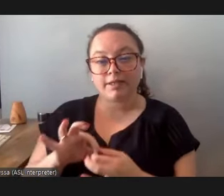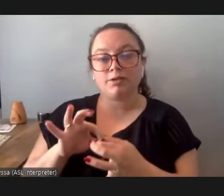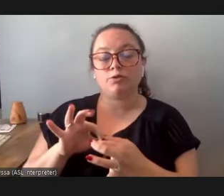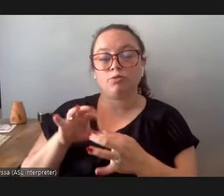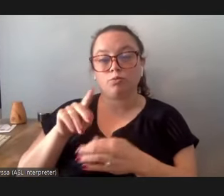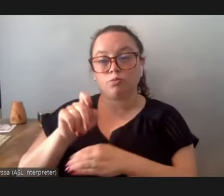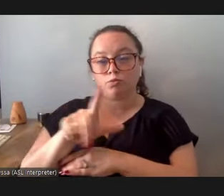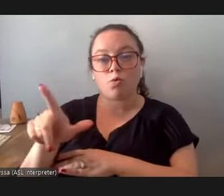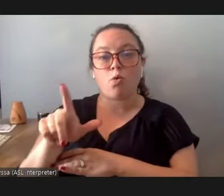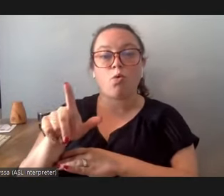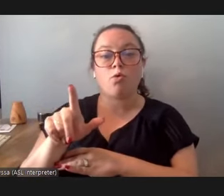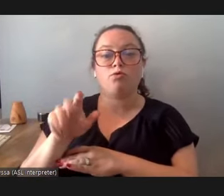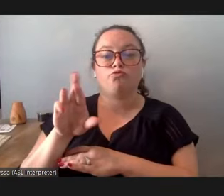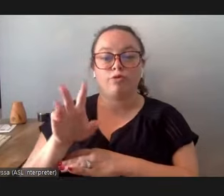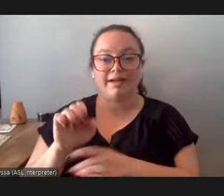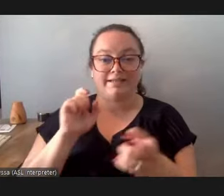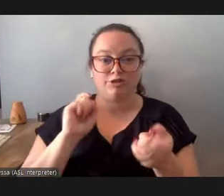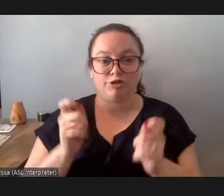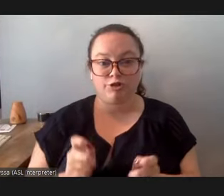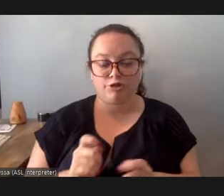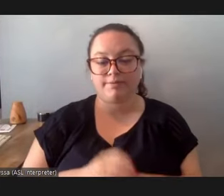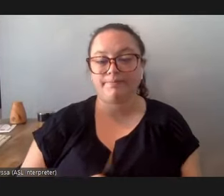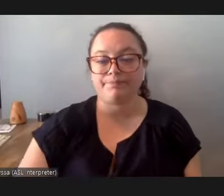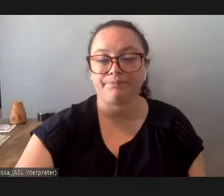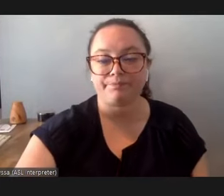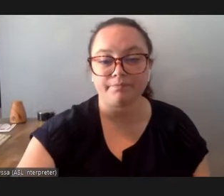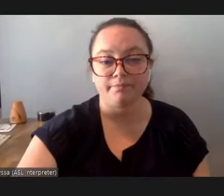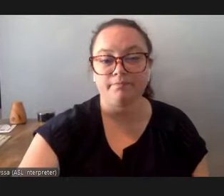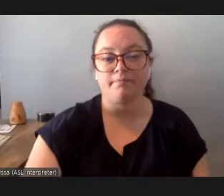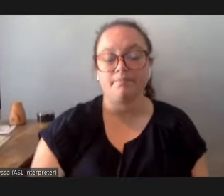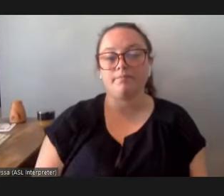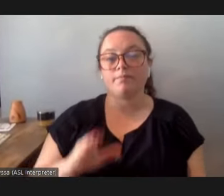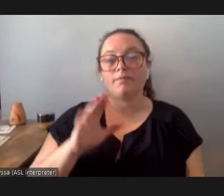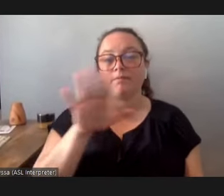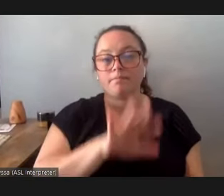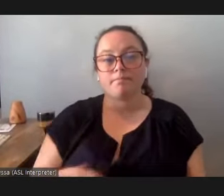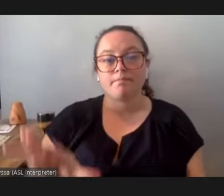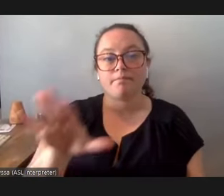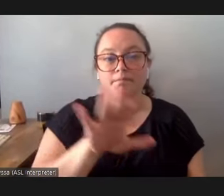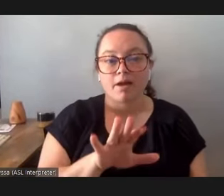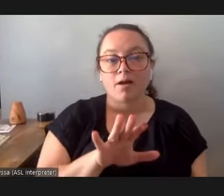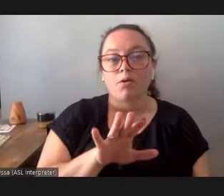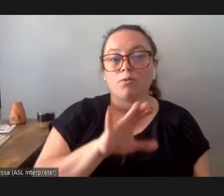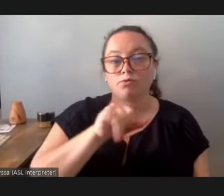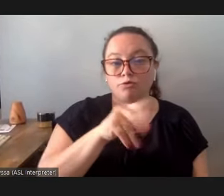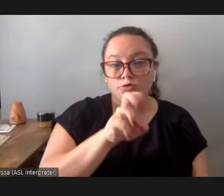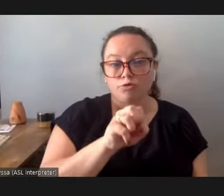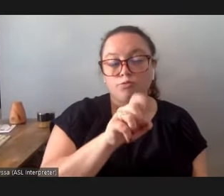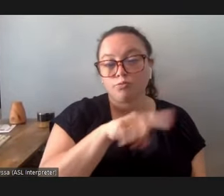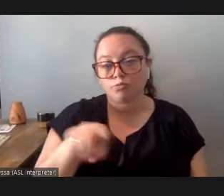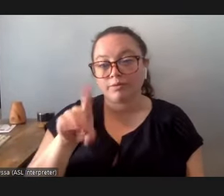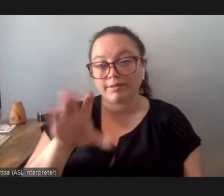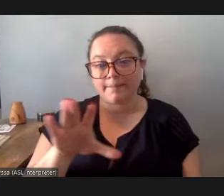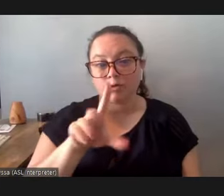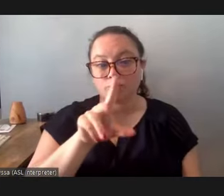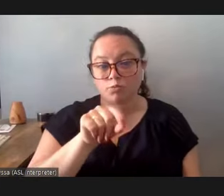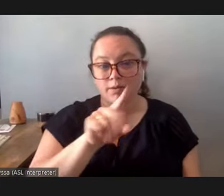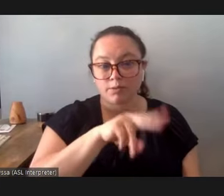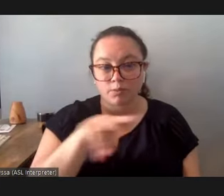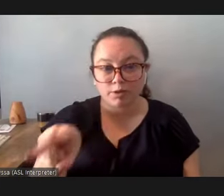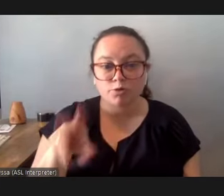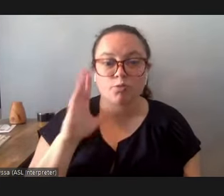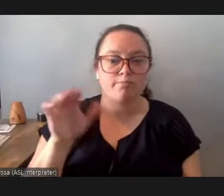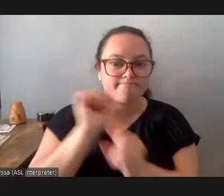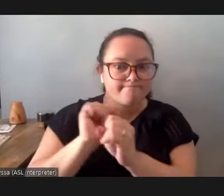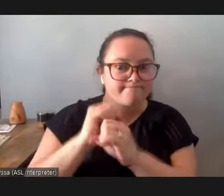2022 date and December 2022, the work will be done to incorporate all of that information to make sure that the final outreach is done,